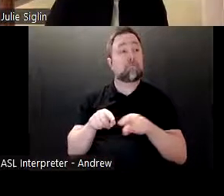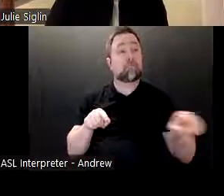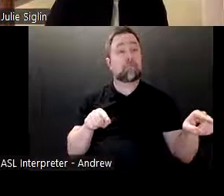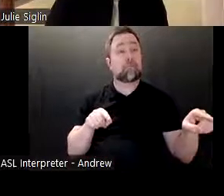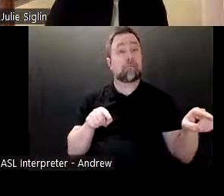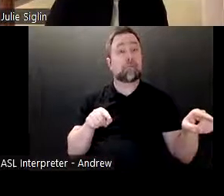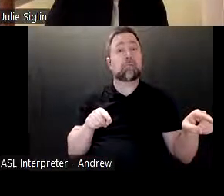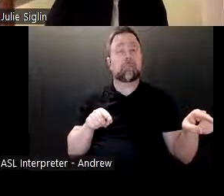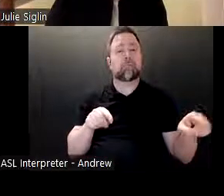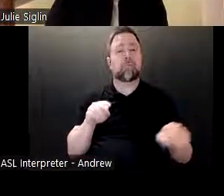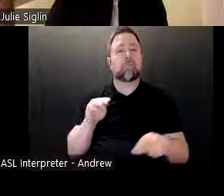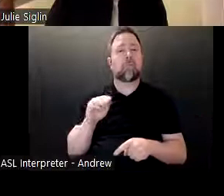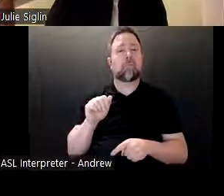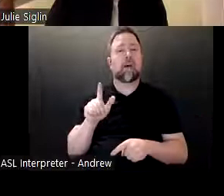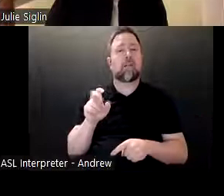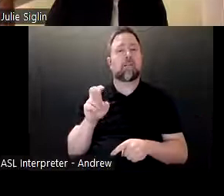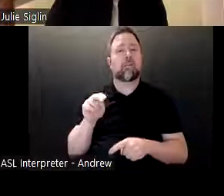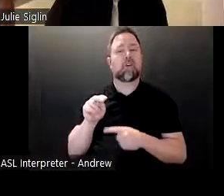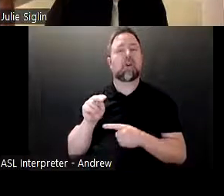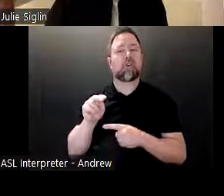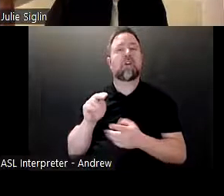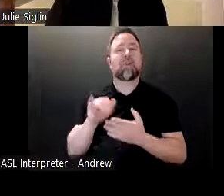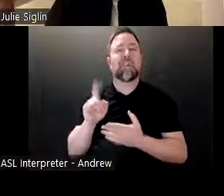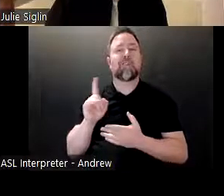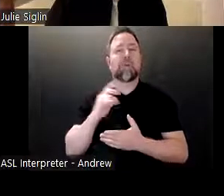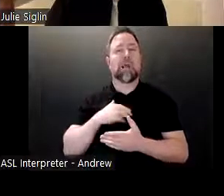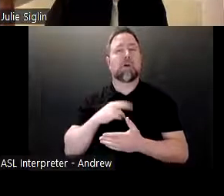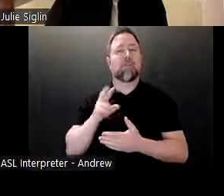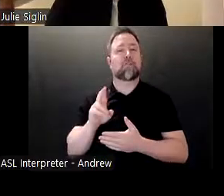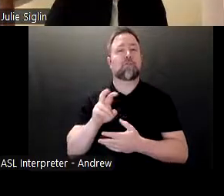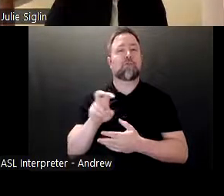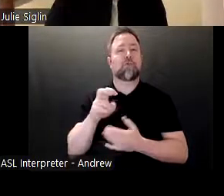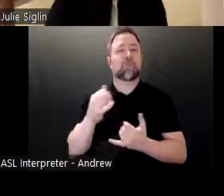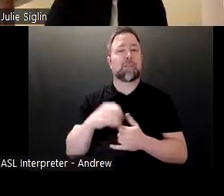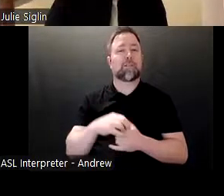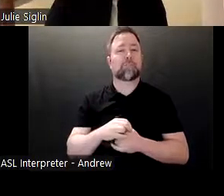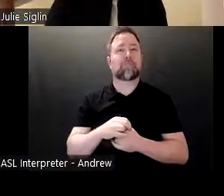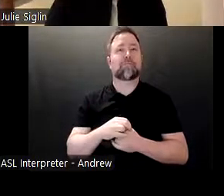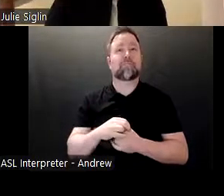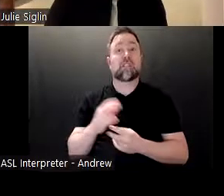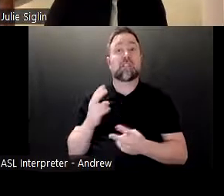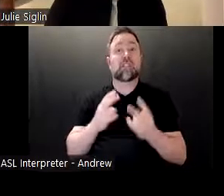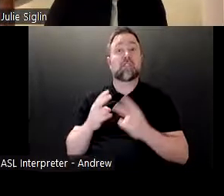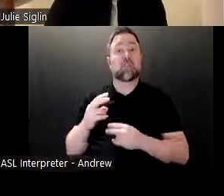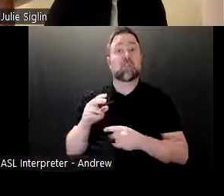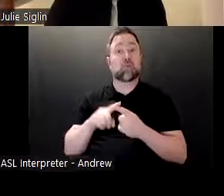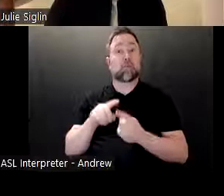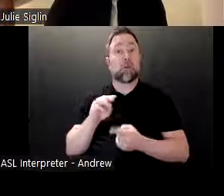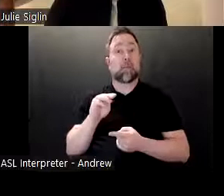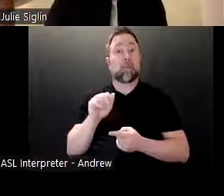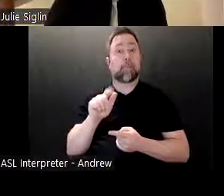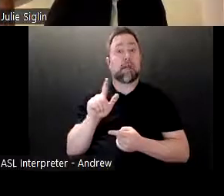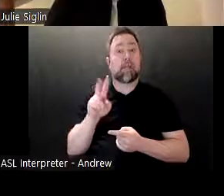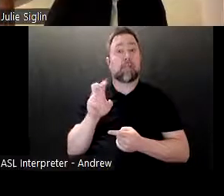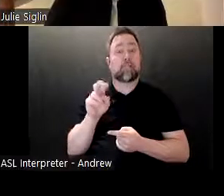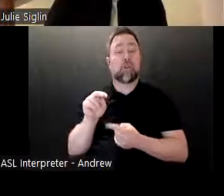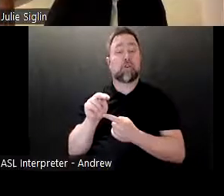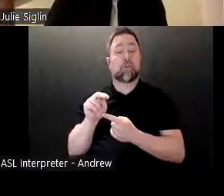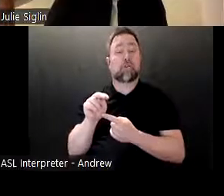Malvern, the town where we will take our virtual journey today. While visitors to Malvern can seek adventures at the